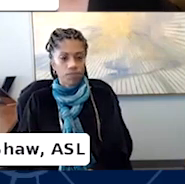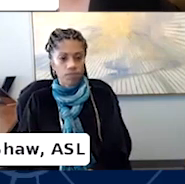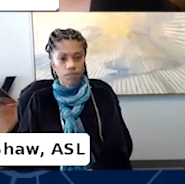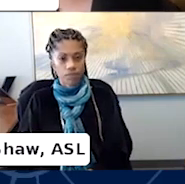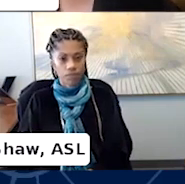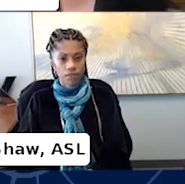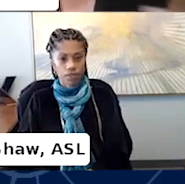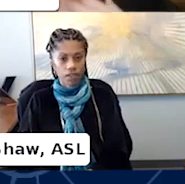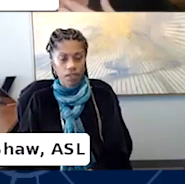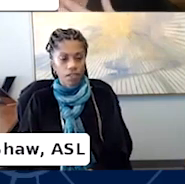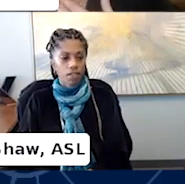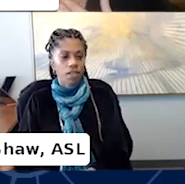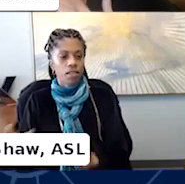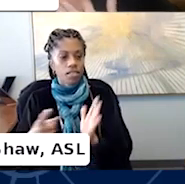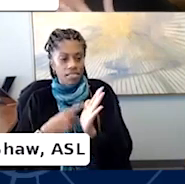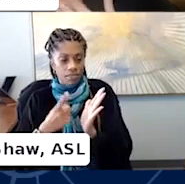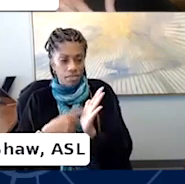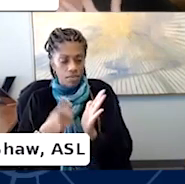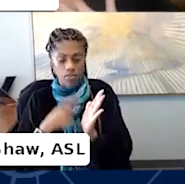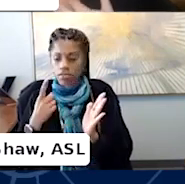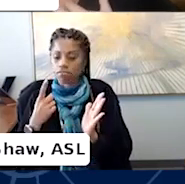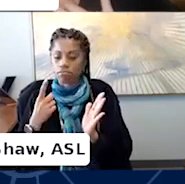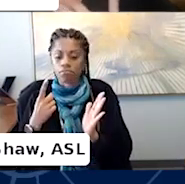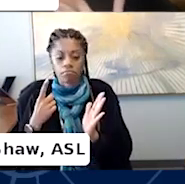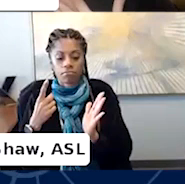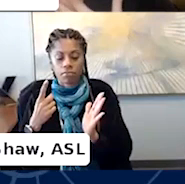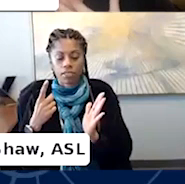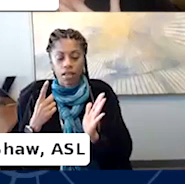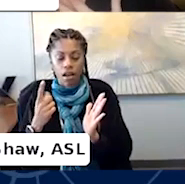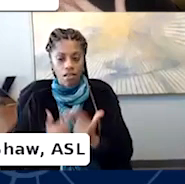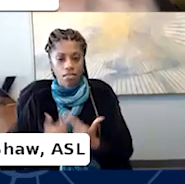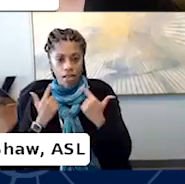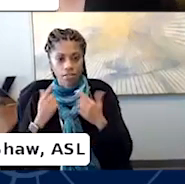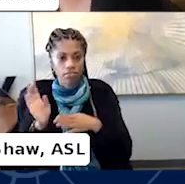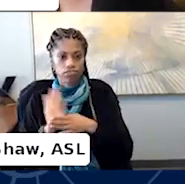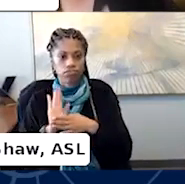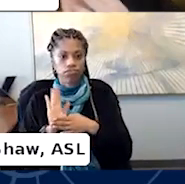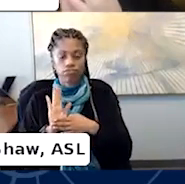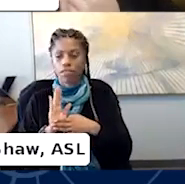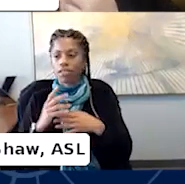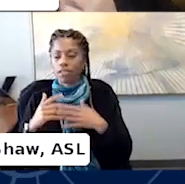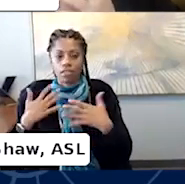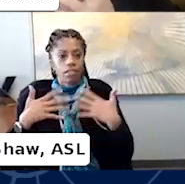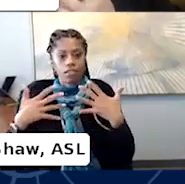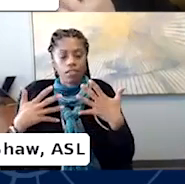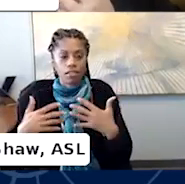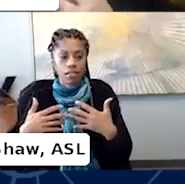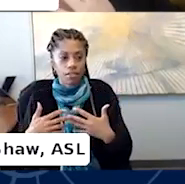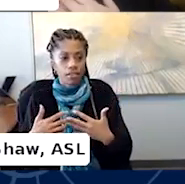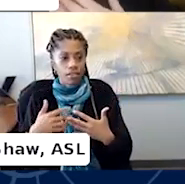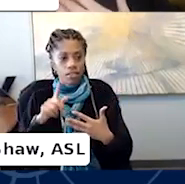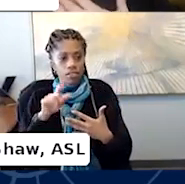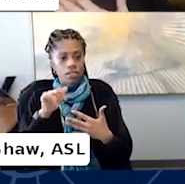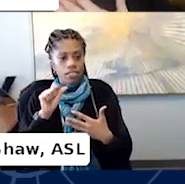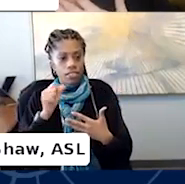want to help bring ourselves into the space together. Lisa, can you just help us get centered in this